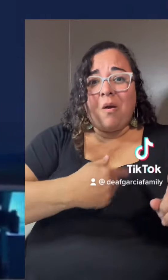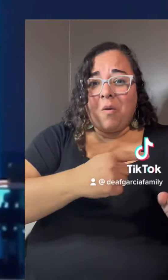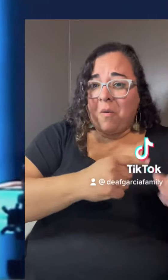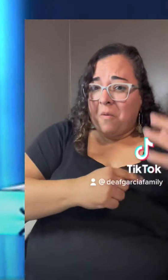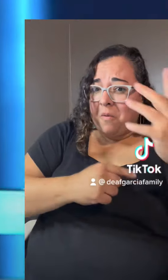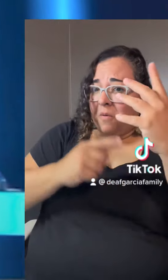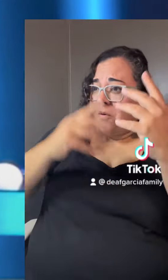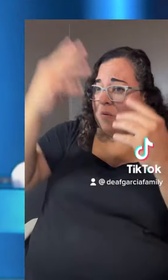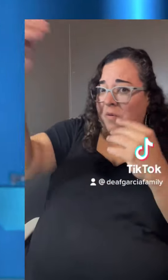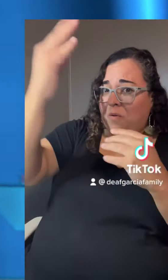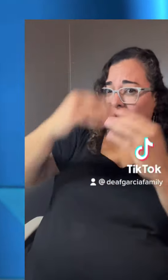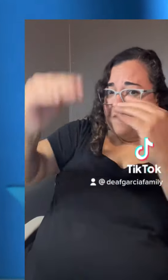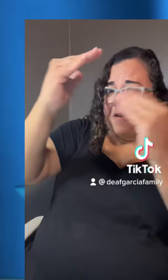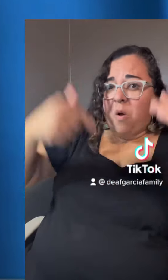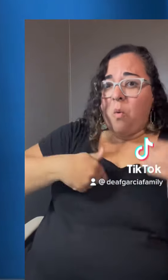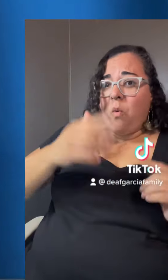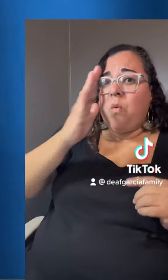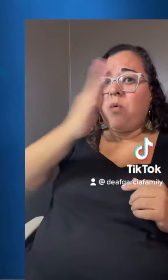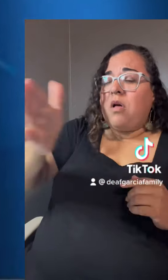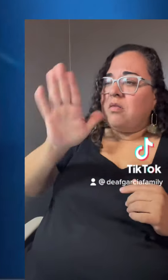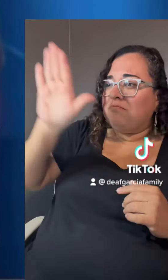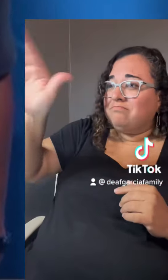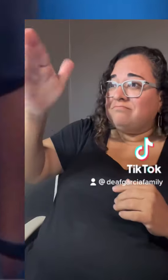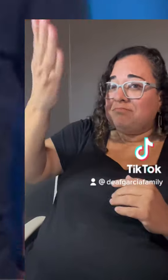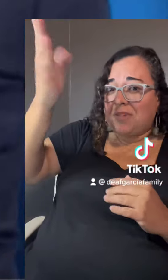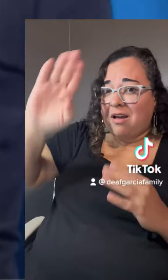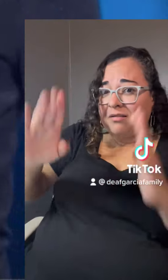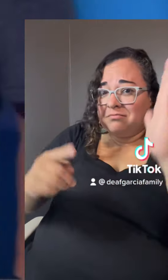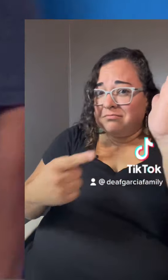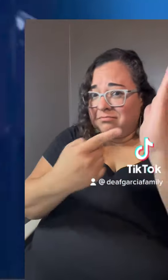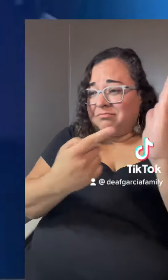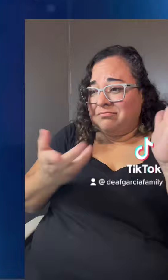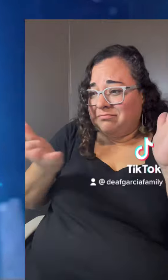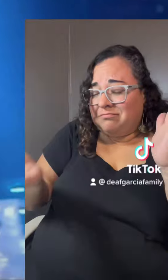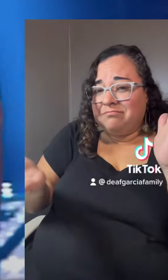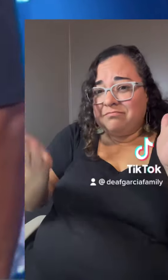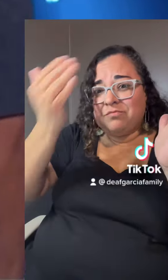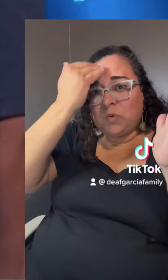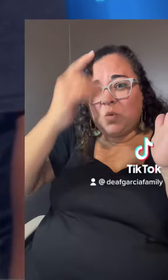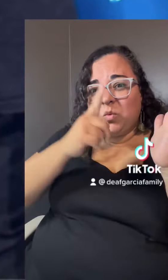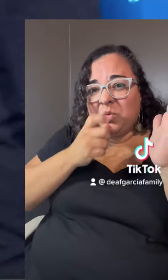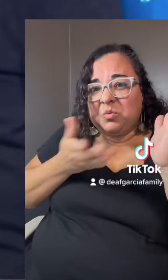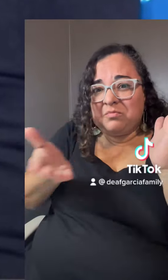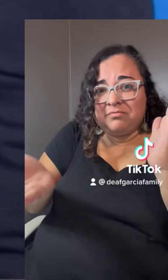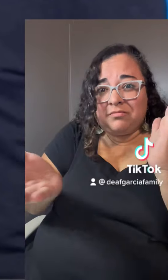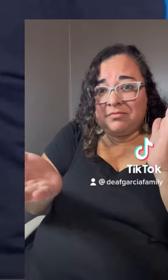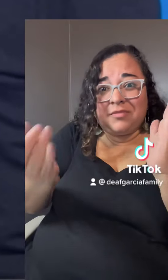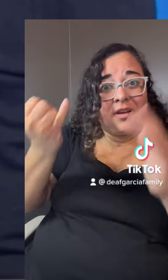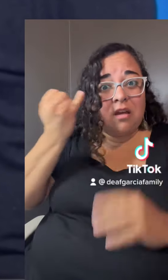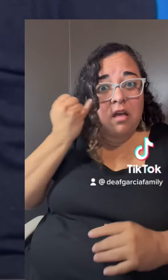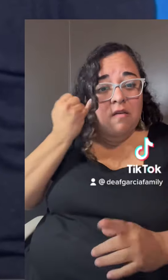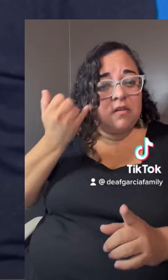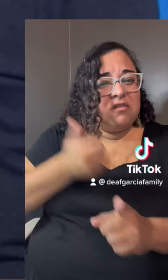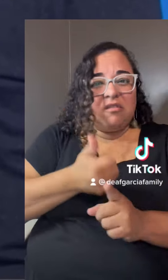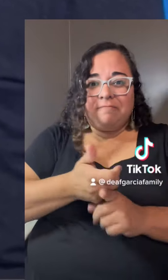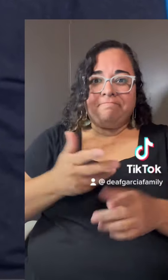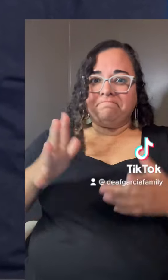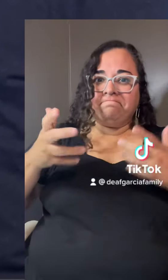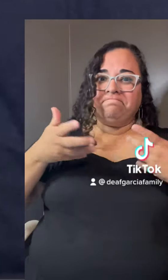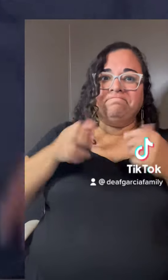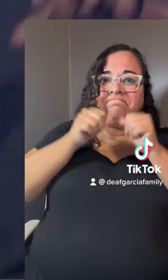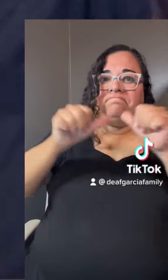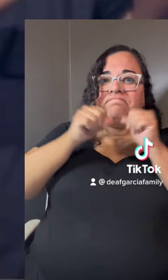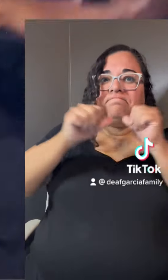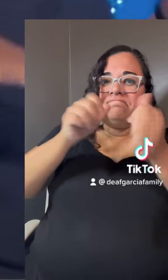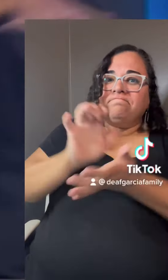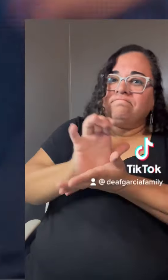you deny me on earth before men, I will deny you before my Father in heaven.